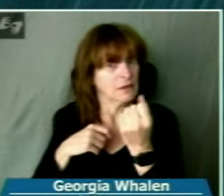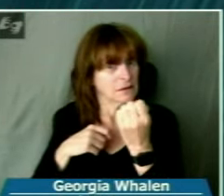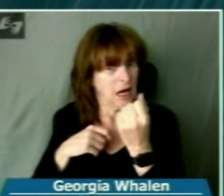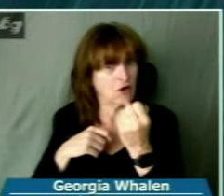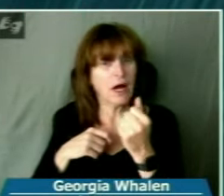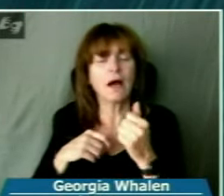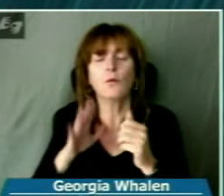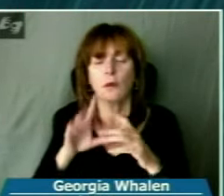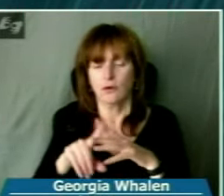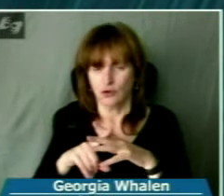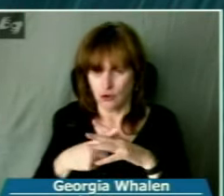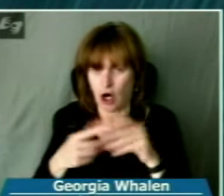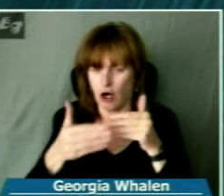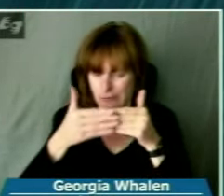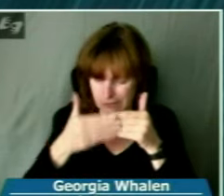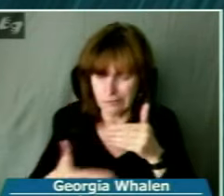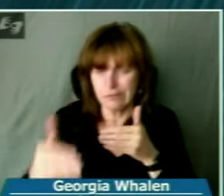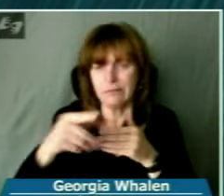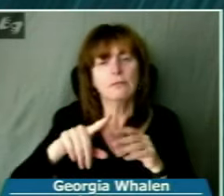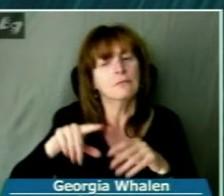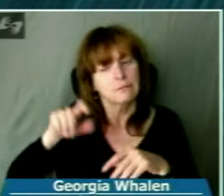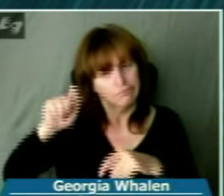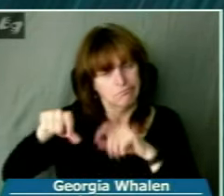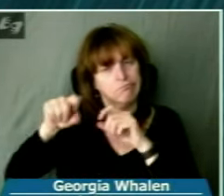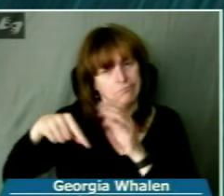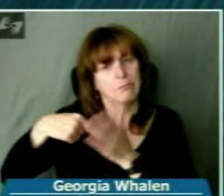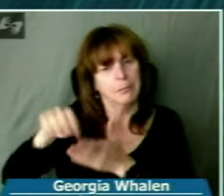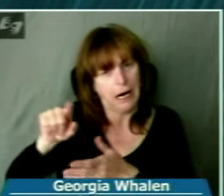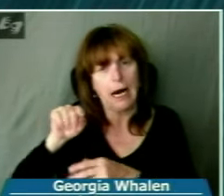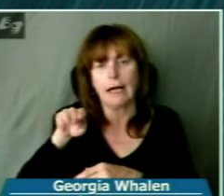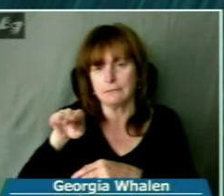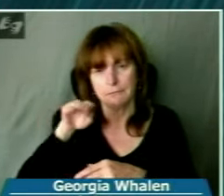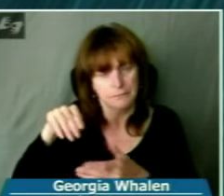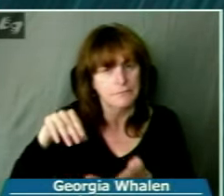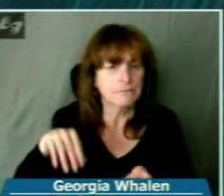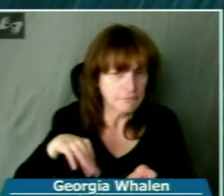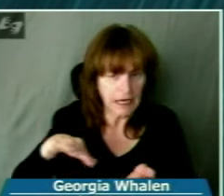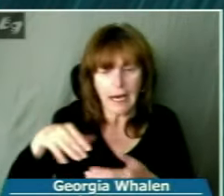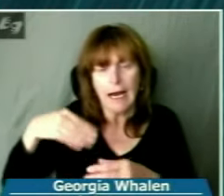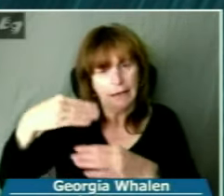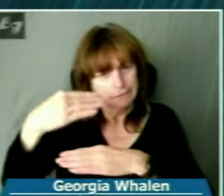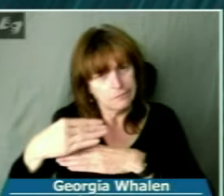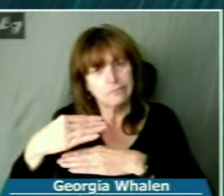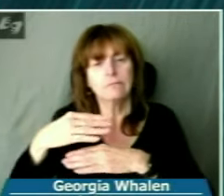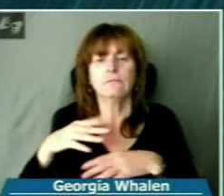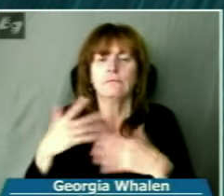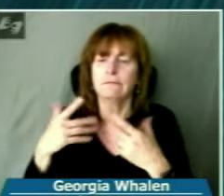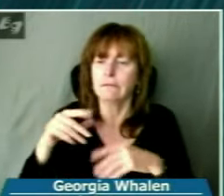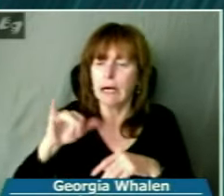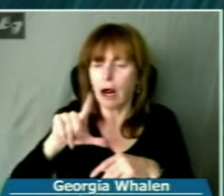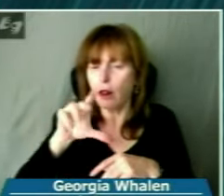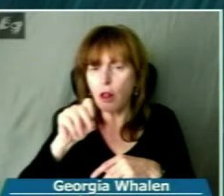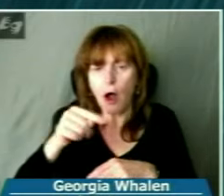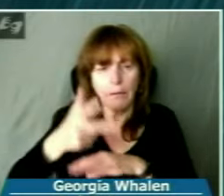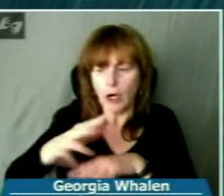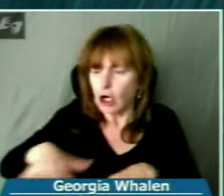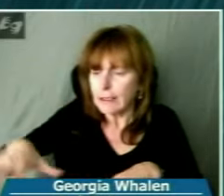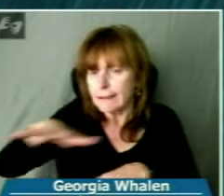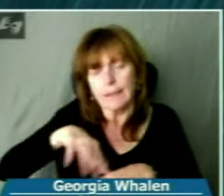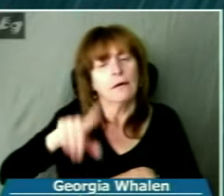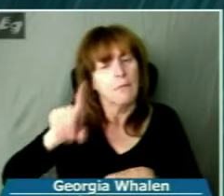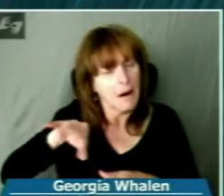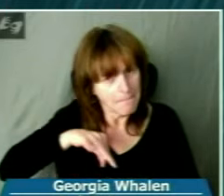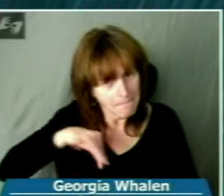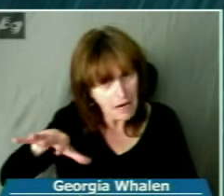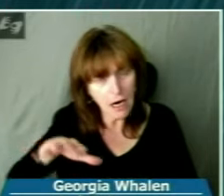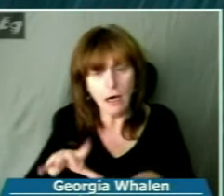be, you need to pay for parking in terms of meters and municipal lots. There is, however, a 30-minute grace period as a way